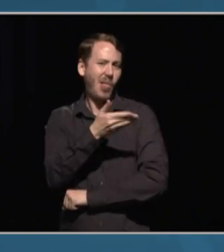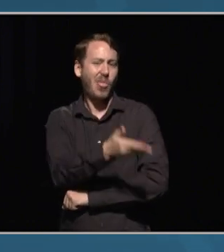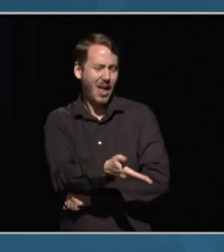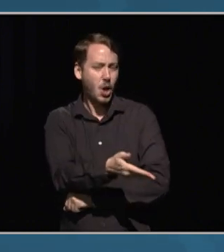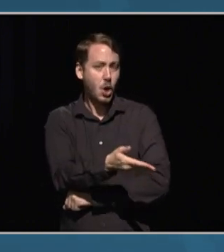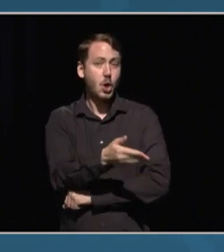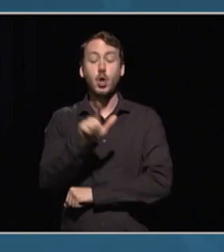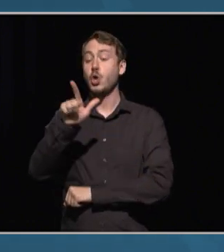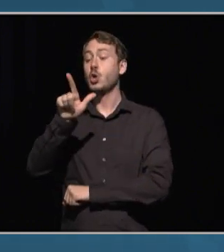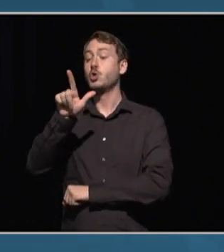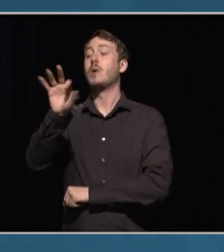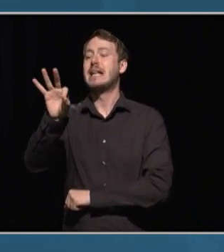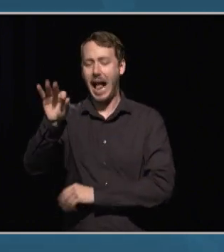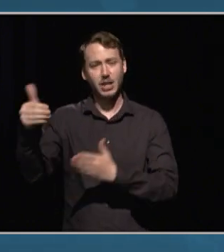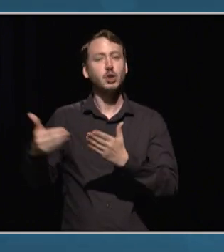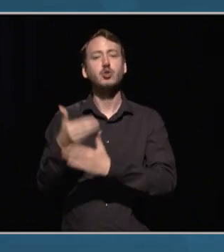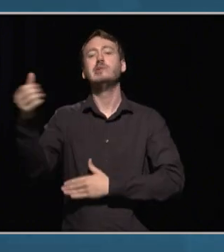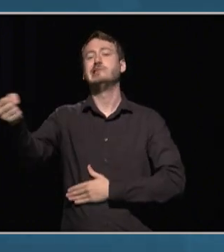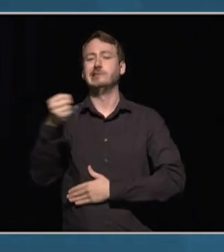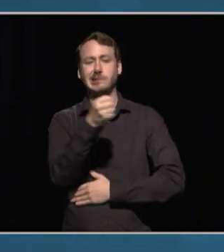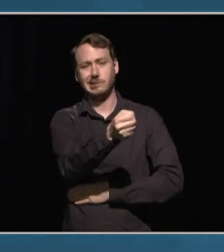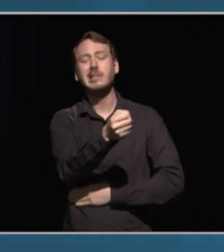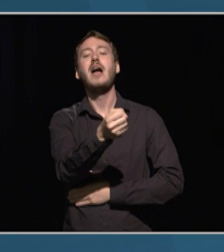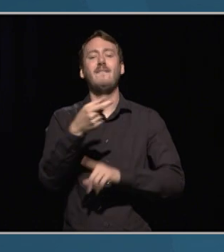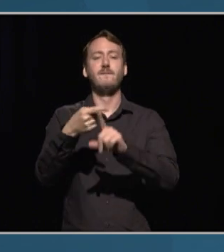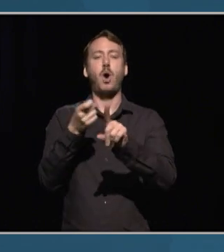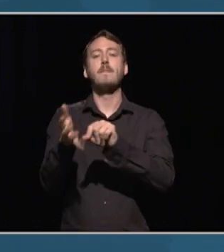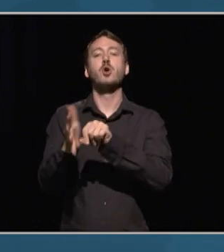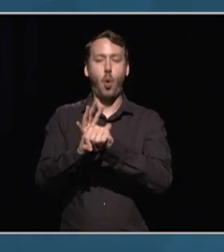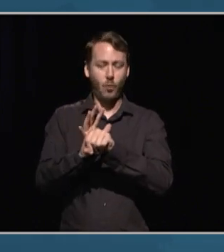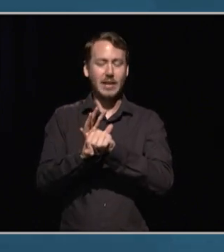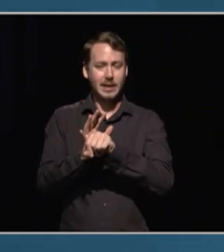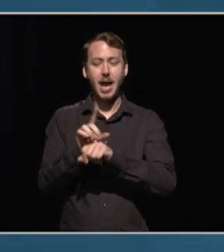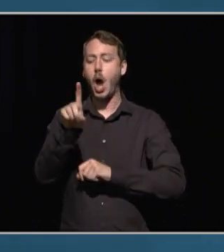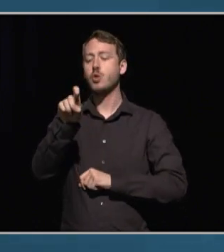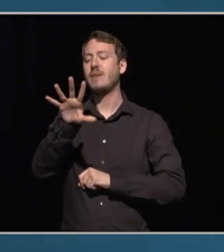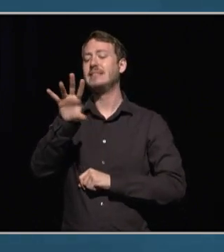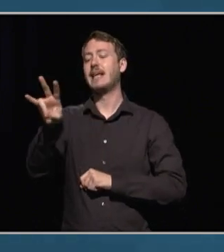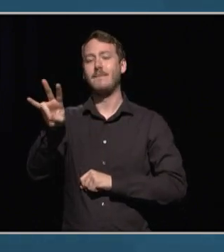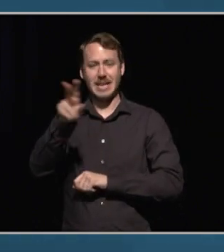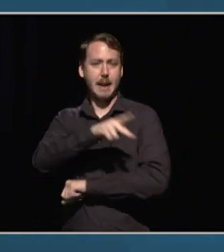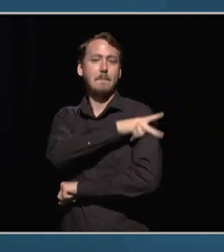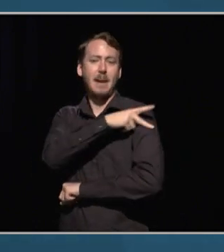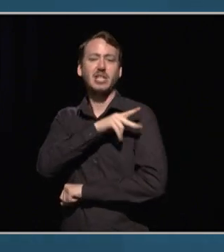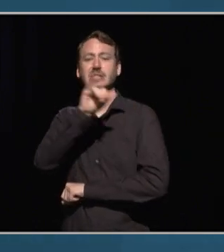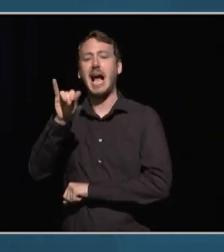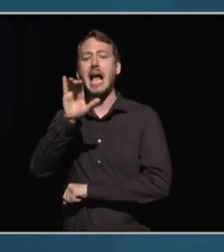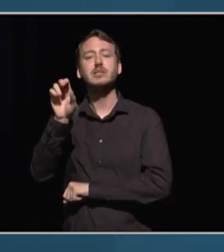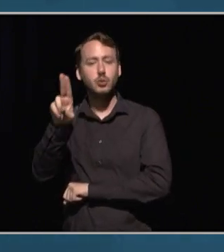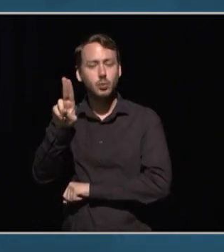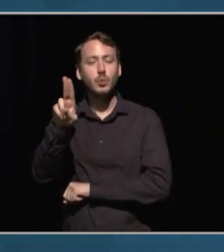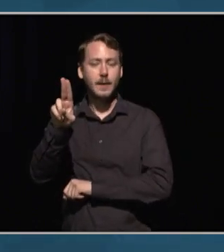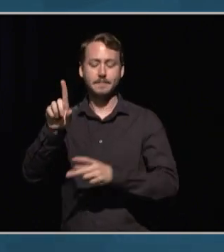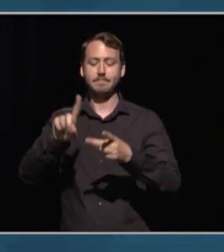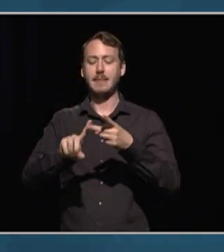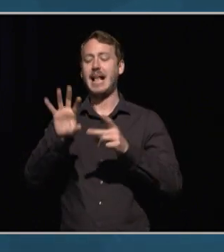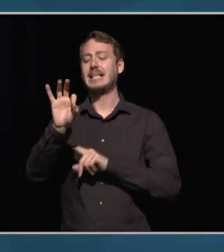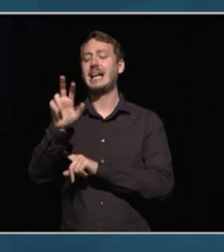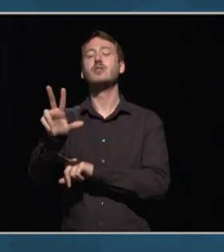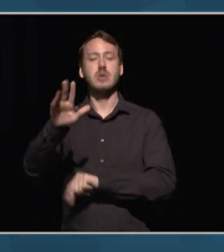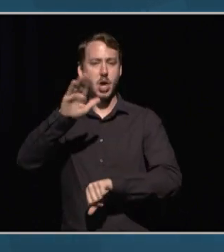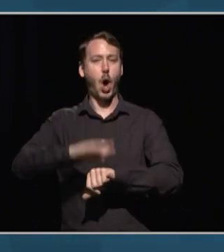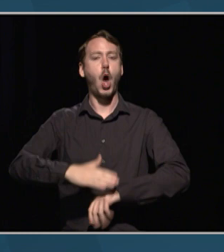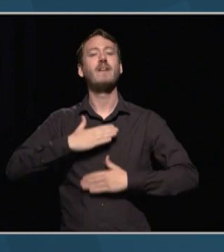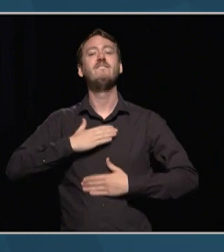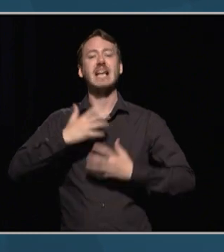new admissions to the hospital that are COVID-related, 157 patients in the ICU, and 93 on ventilators.